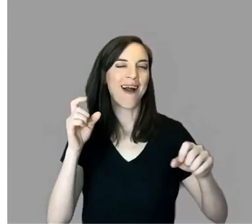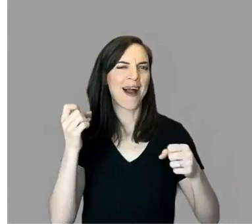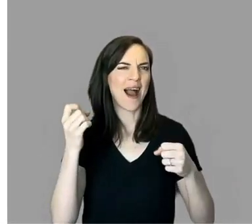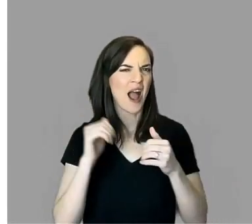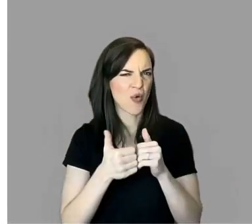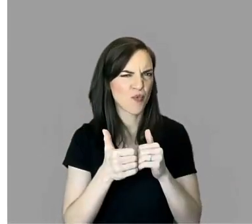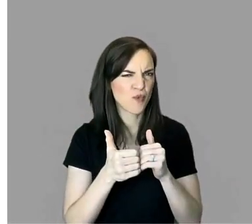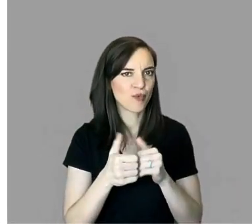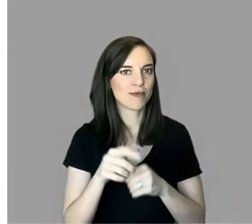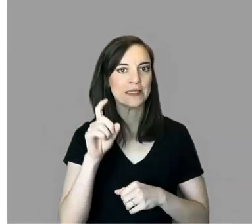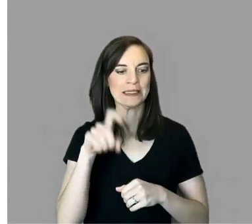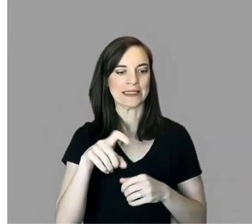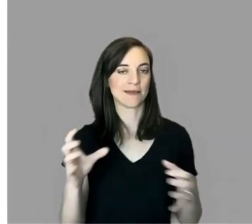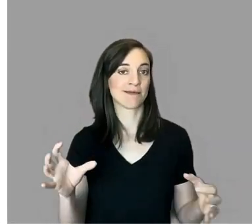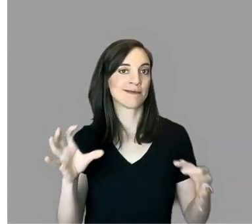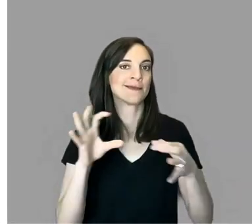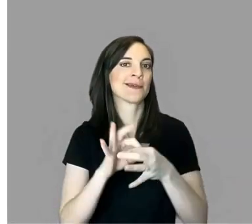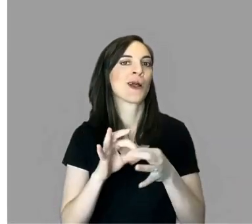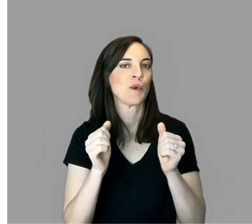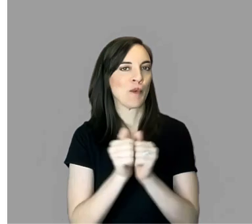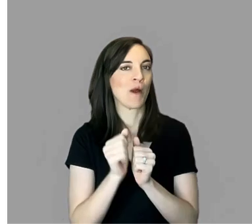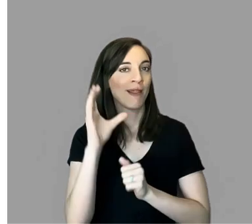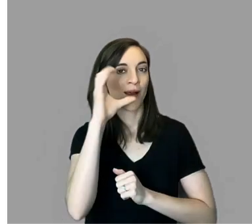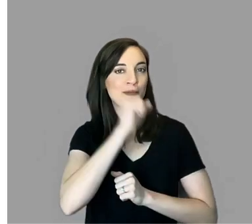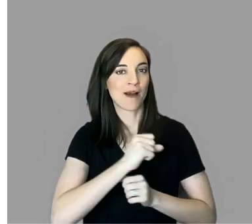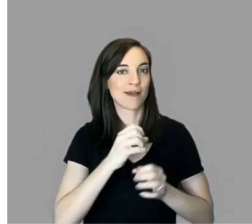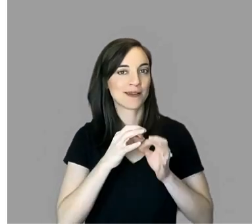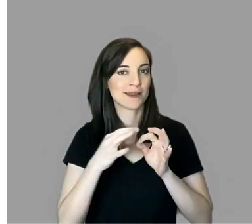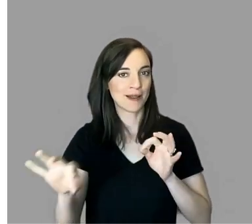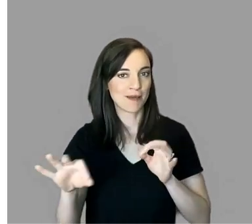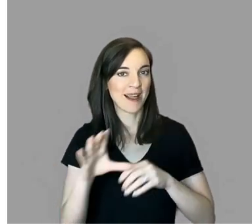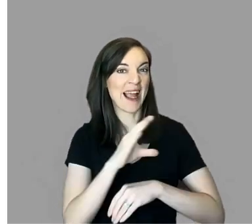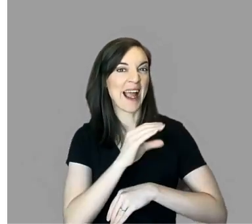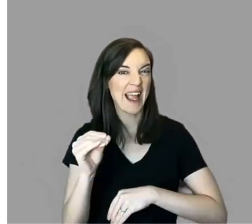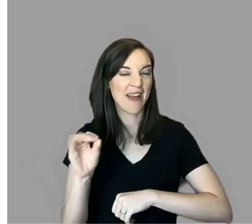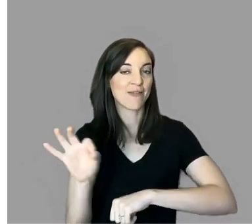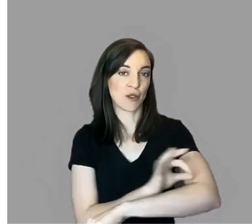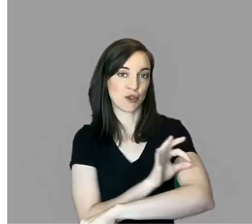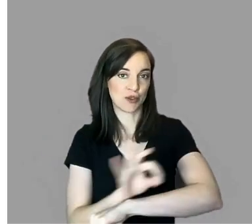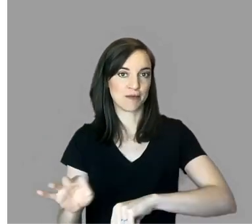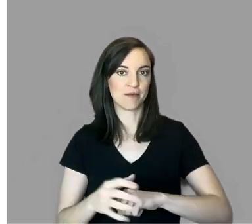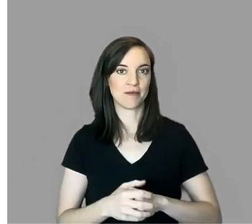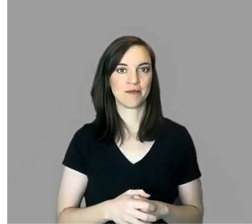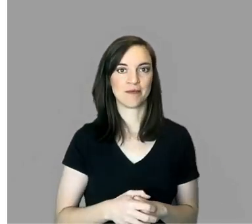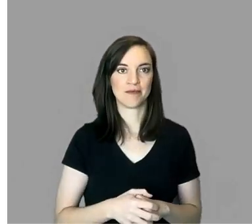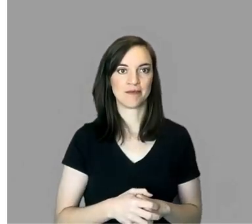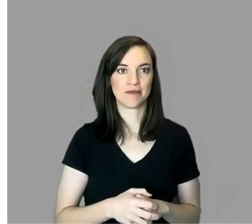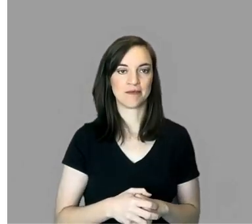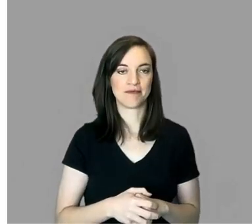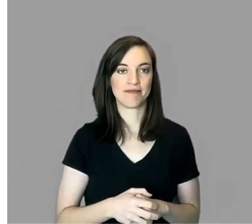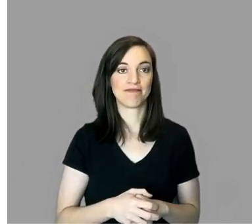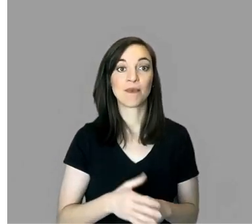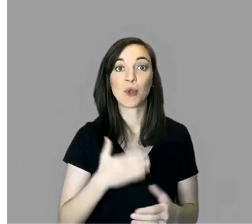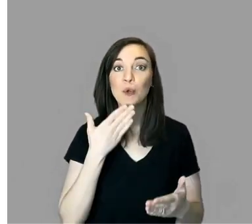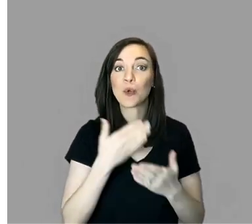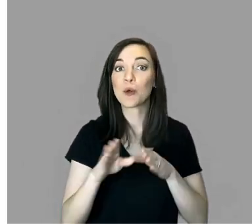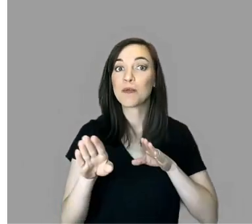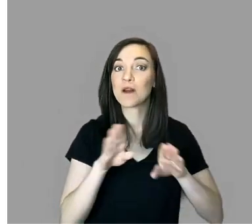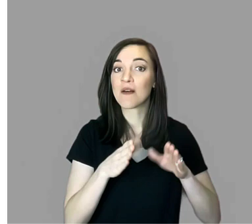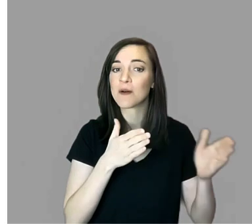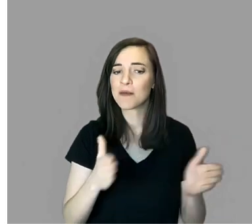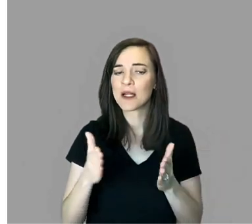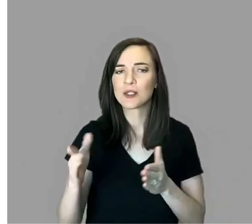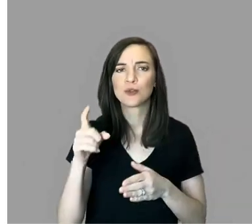Effective interventions and a behavior intervention plan should be connected to that hypothesis statement and function that the team developed.